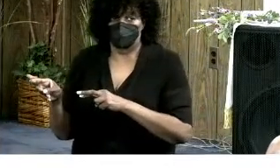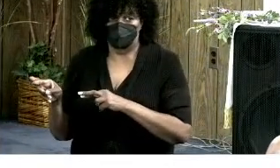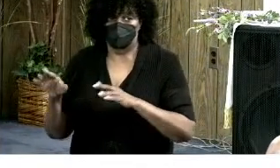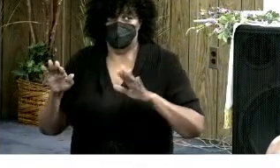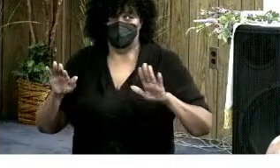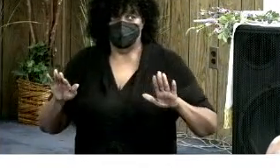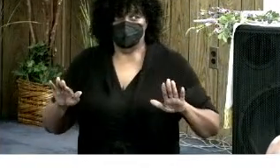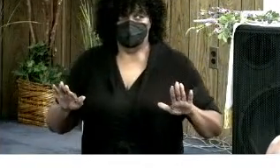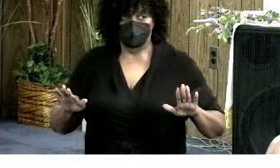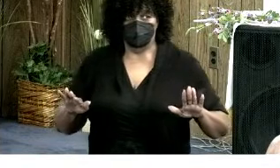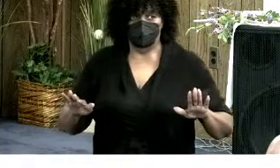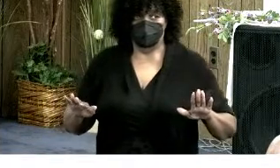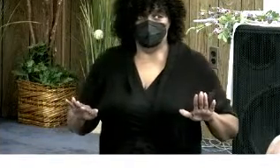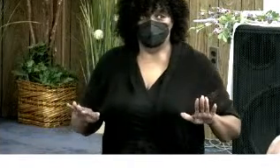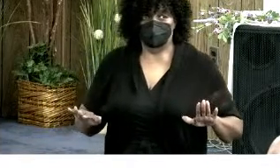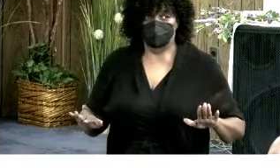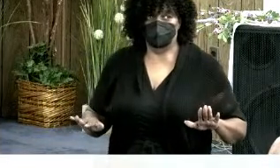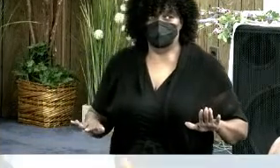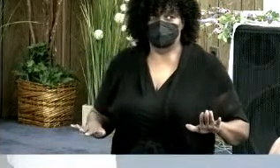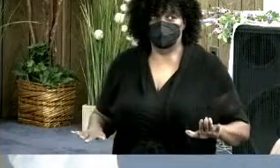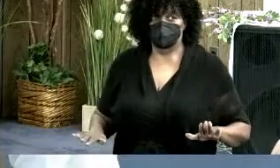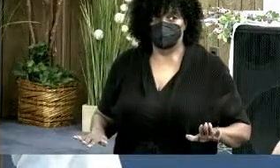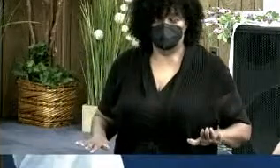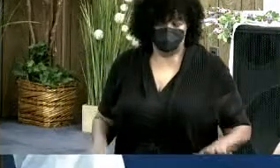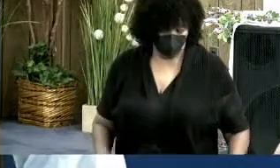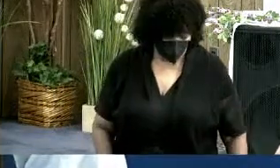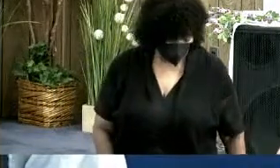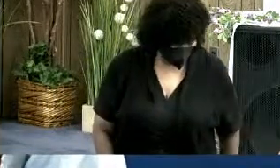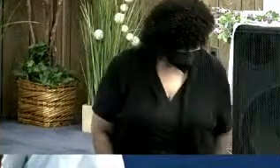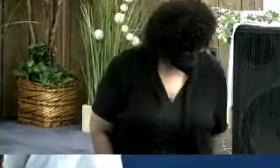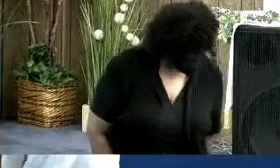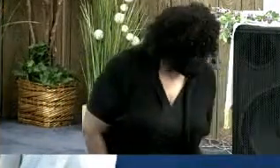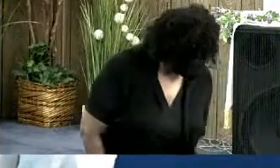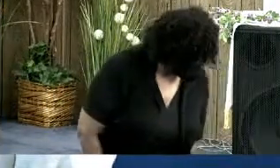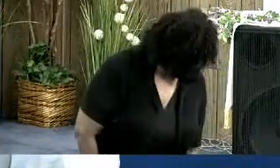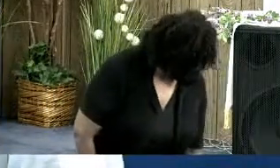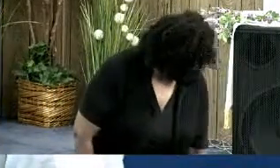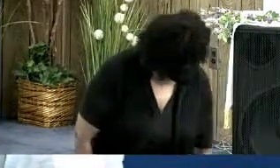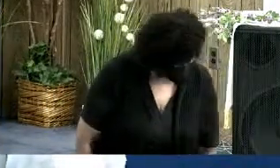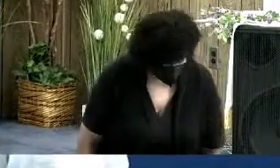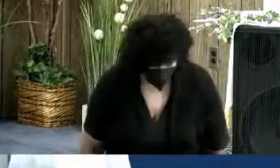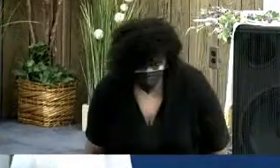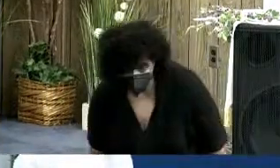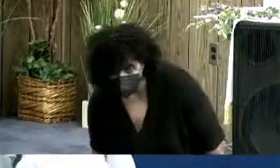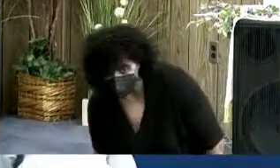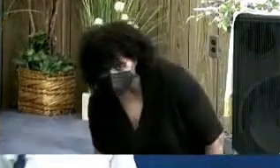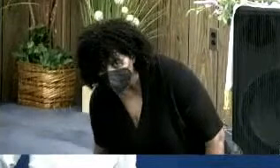You may be seated. Deaconess, will you uncover the table?